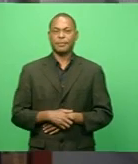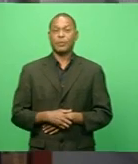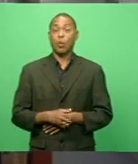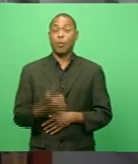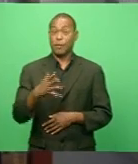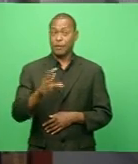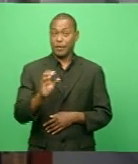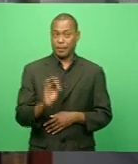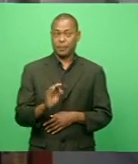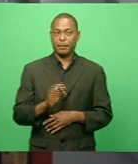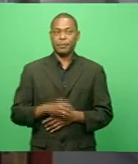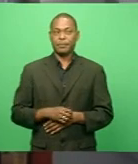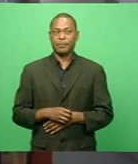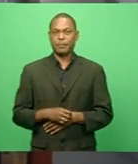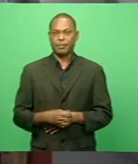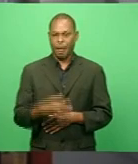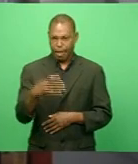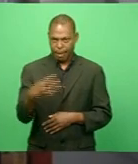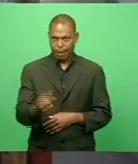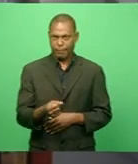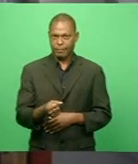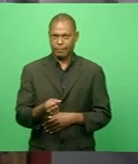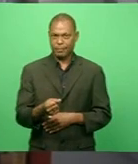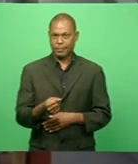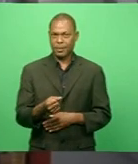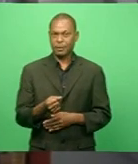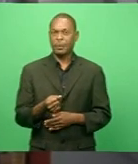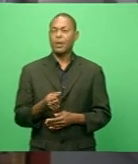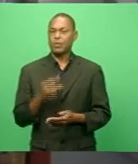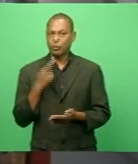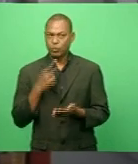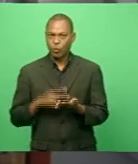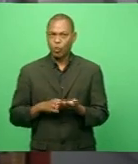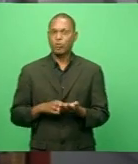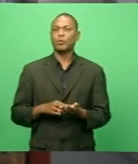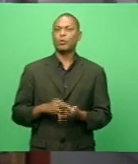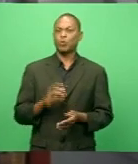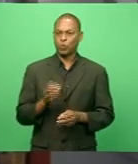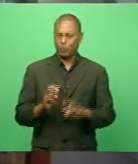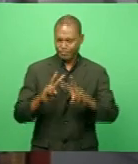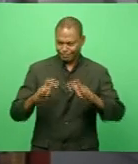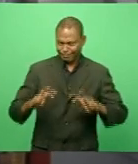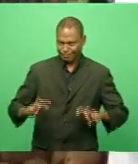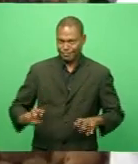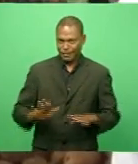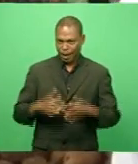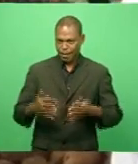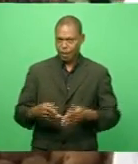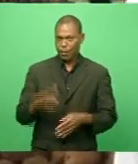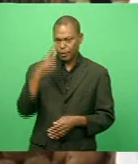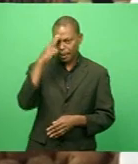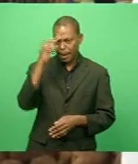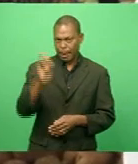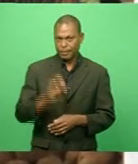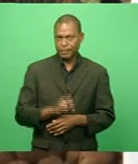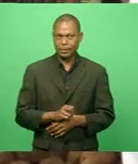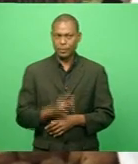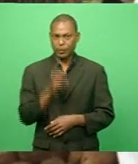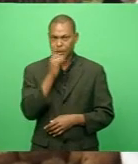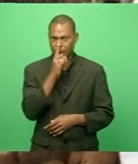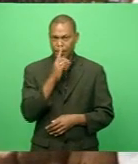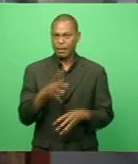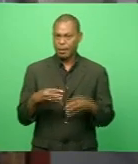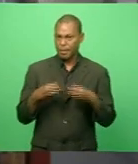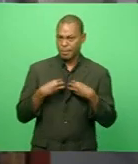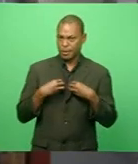microns. We've got the details and the team will start the investigation. We got the names of the vendors and we got the names of the manufacturers as